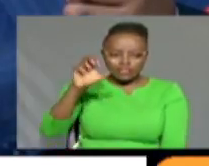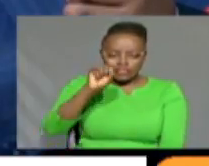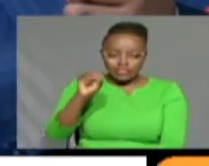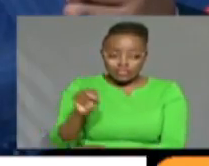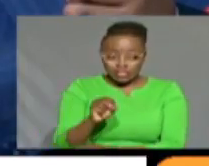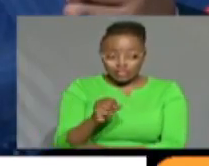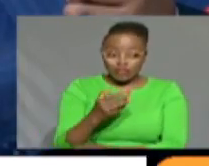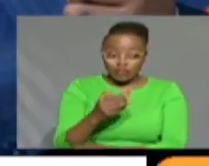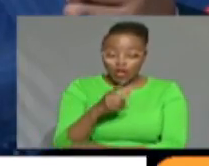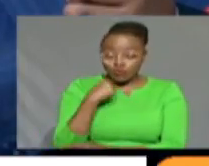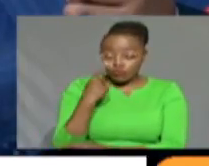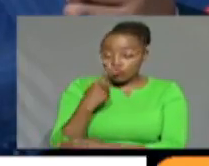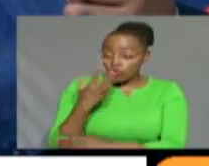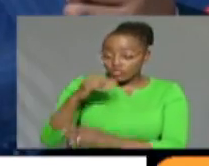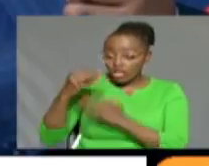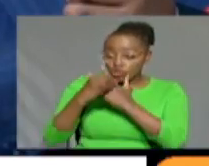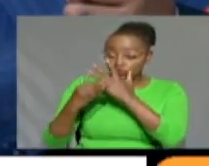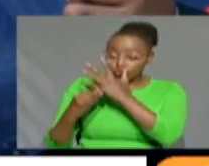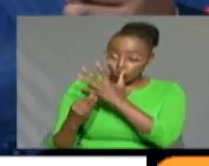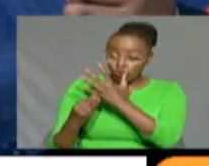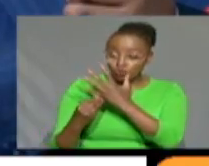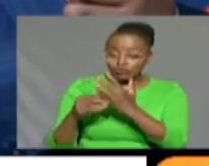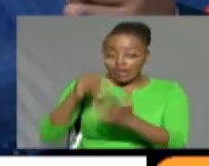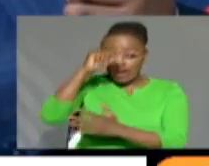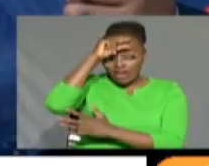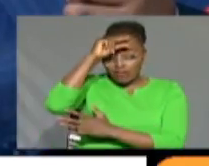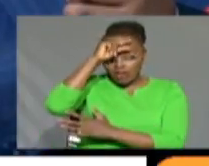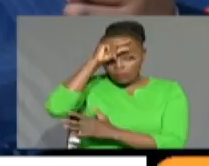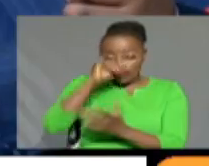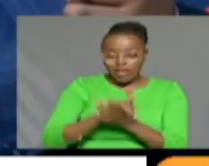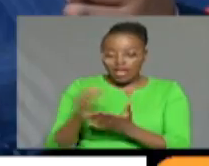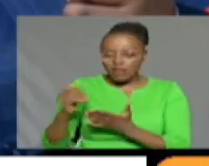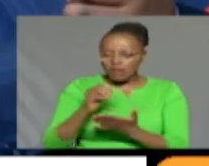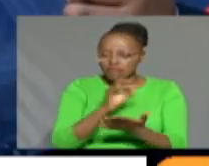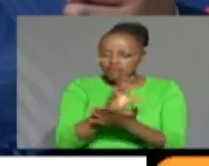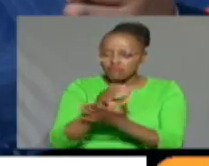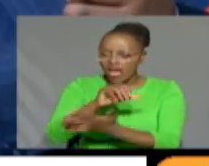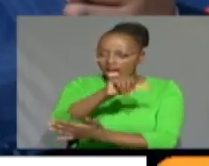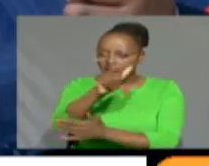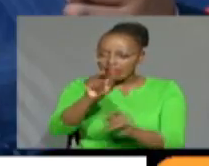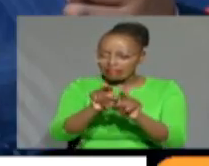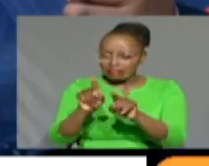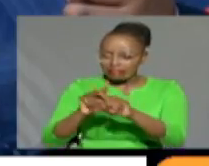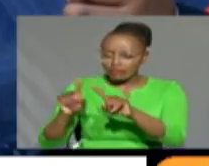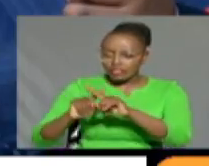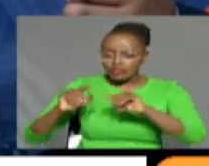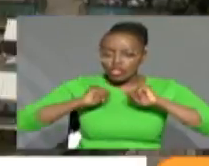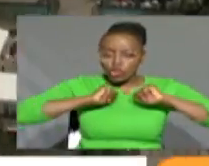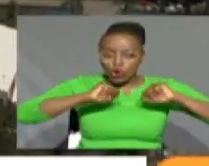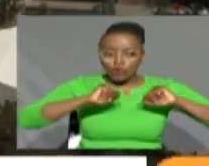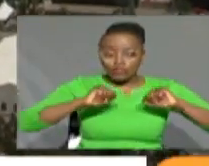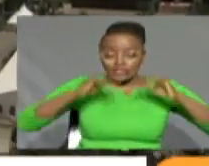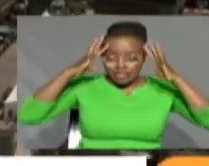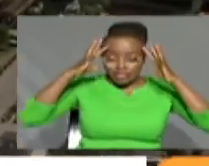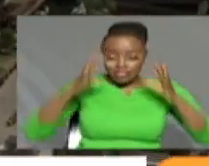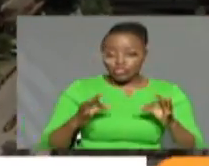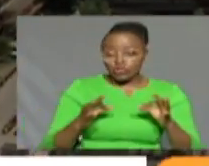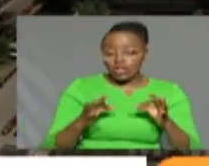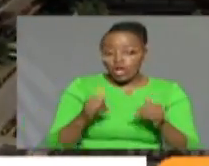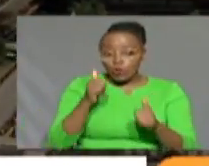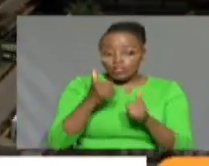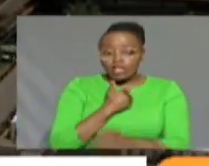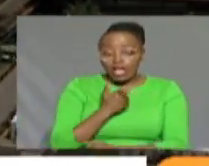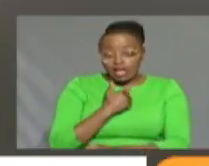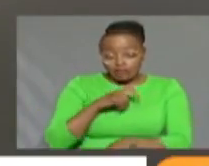blue-eyed boy of Sonko's administration. Sonko has effected several other suspensions and sacking of his officers, decisions undertaken on the spur